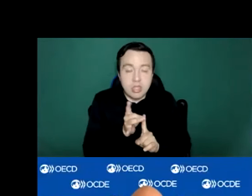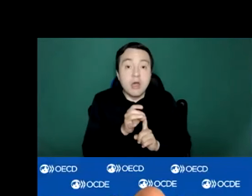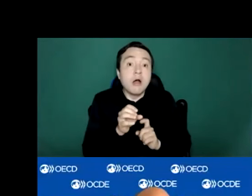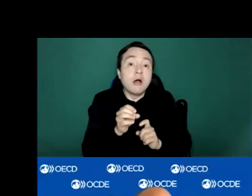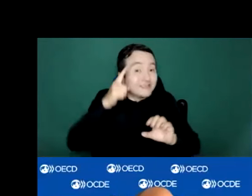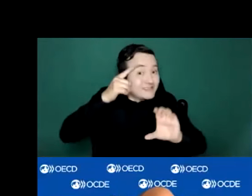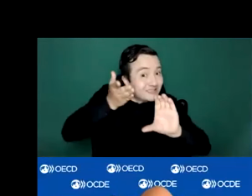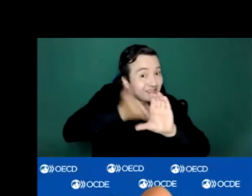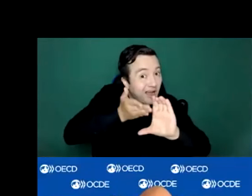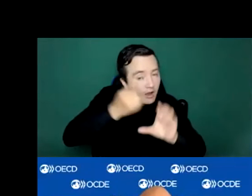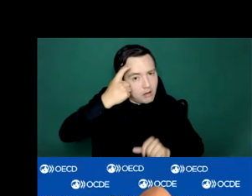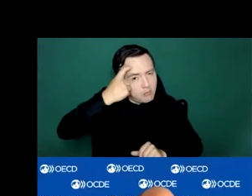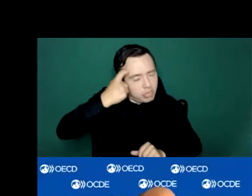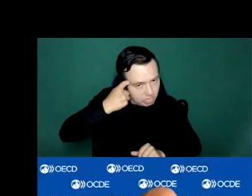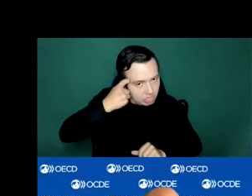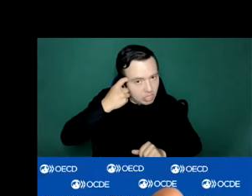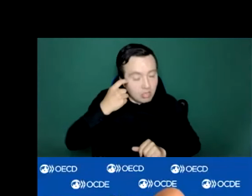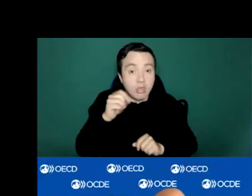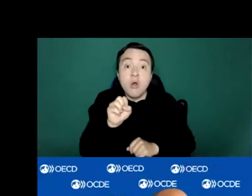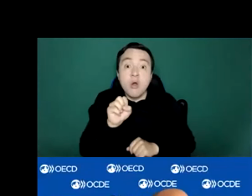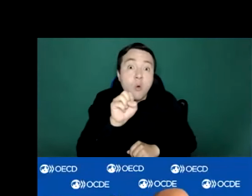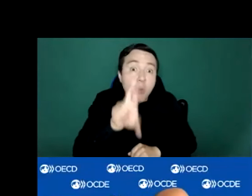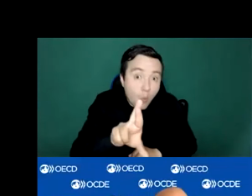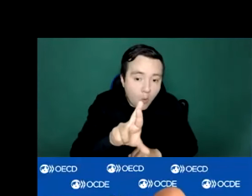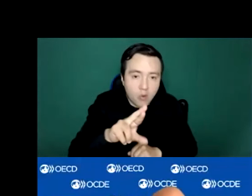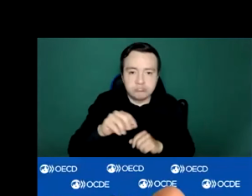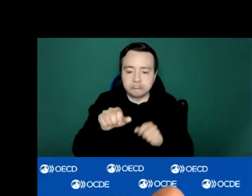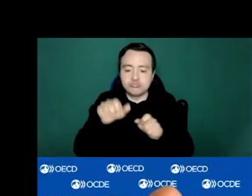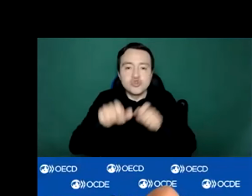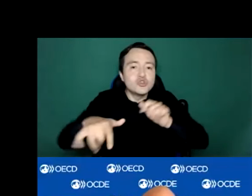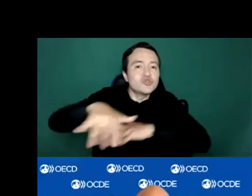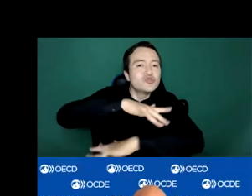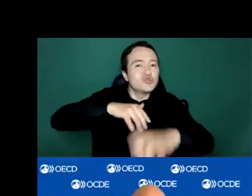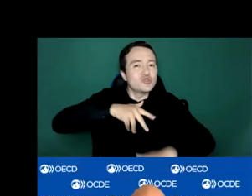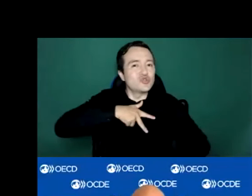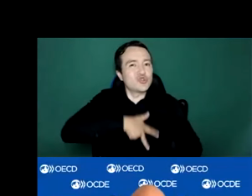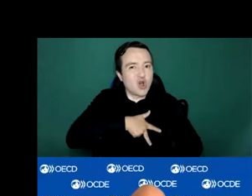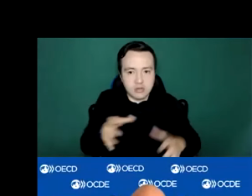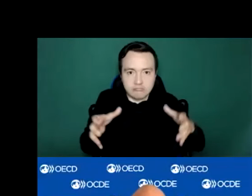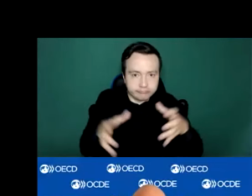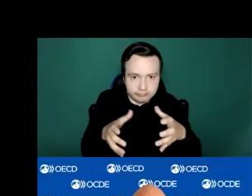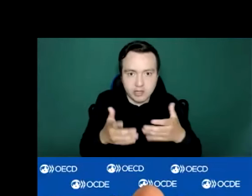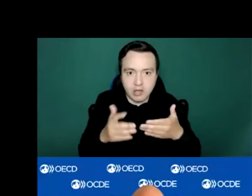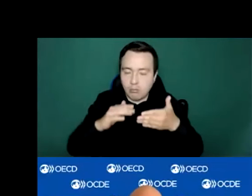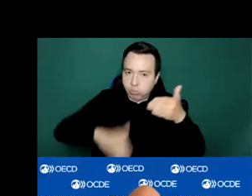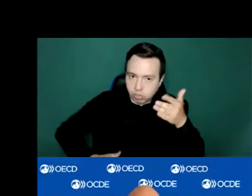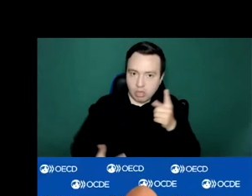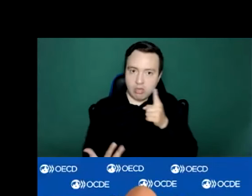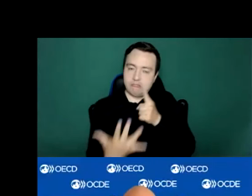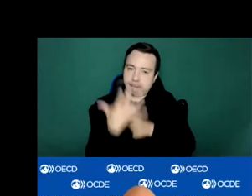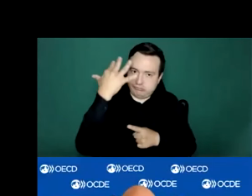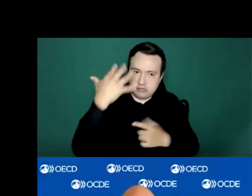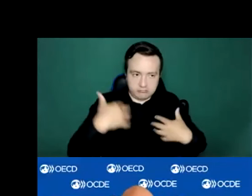renewed surveillance and care models that we can think of primary care in the future. And also moving forward, I would